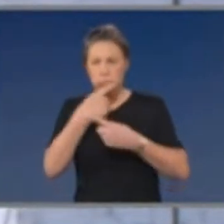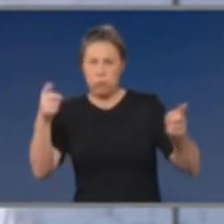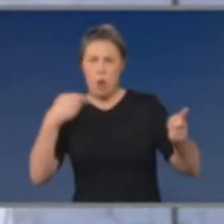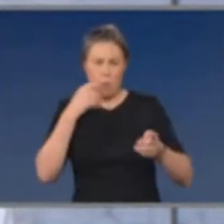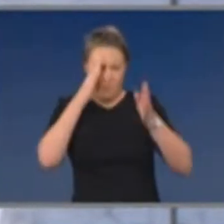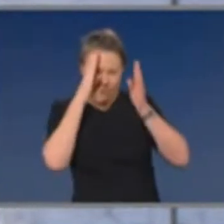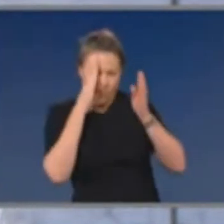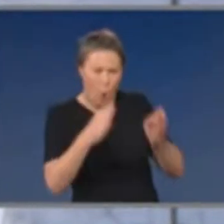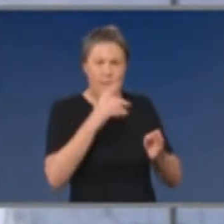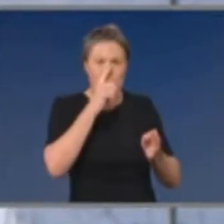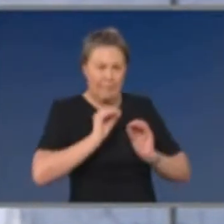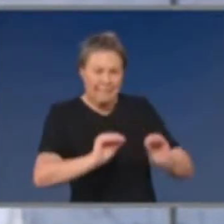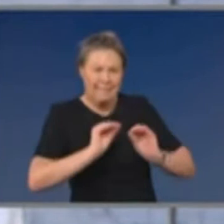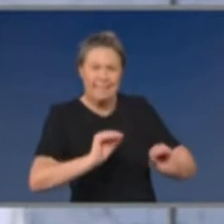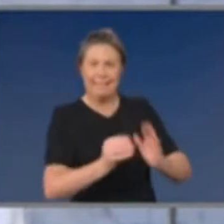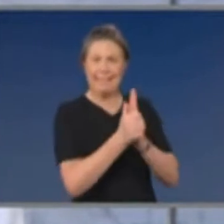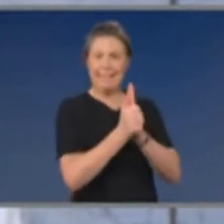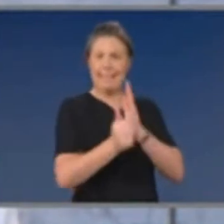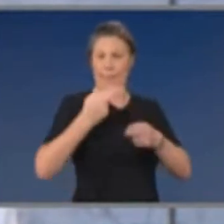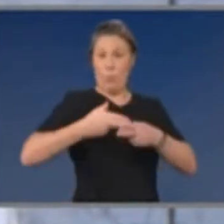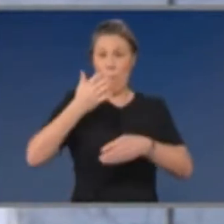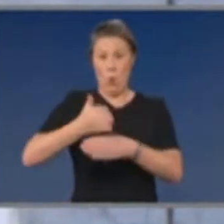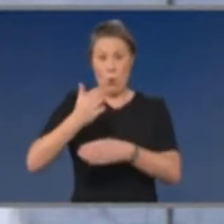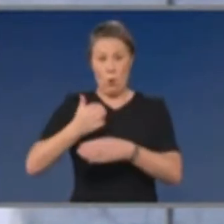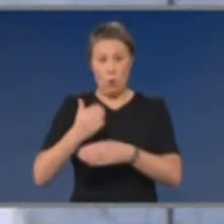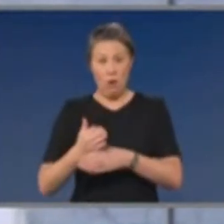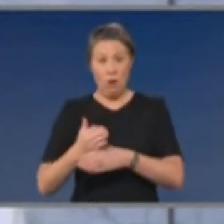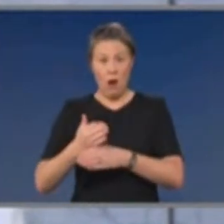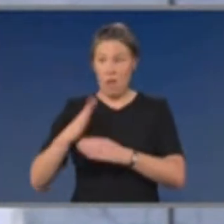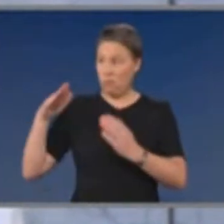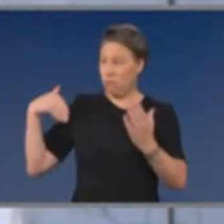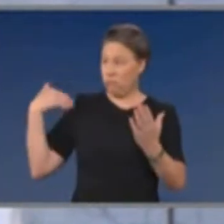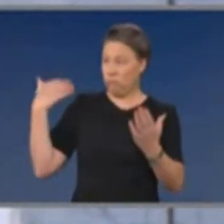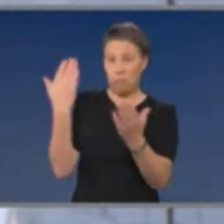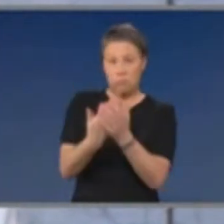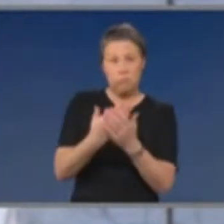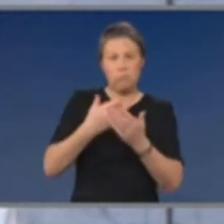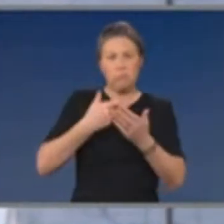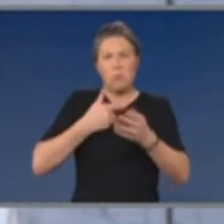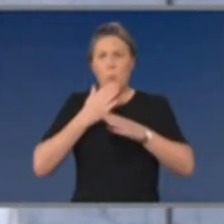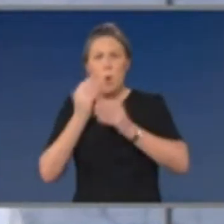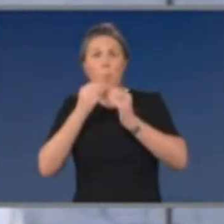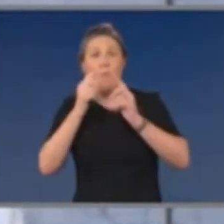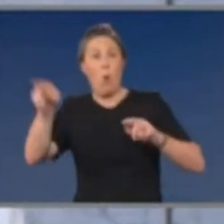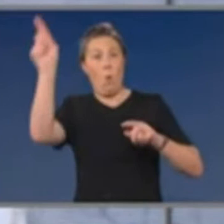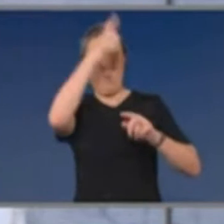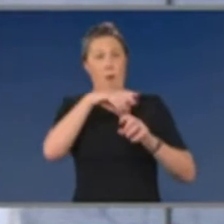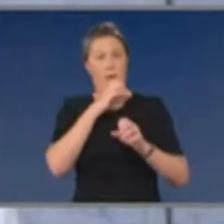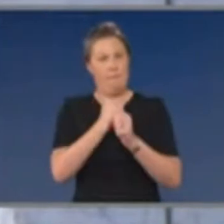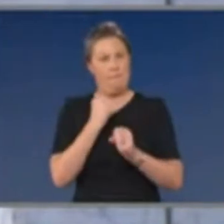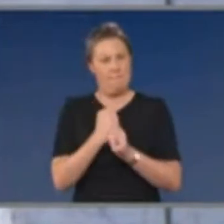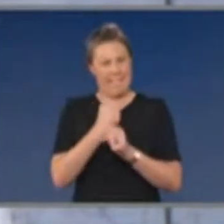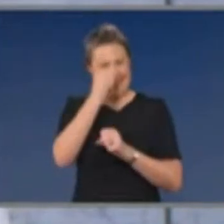that time, I have been working cooperatively with my state and territory skills counterparts on a roadmap for